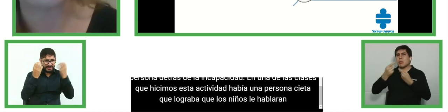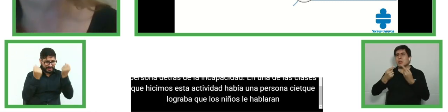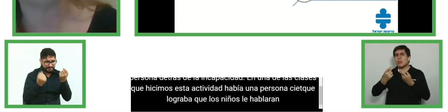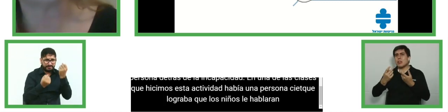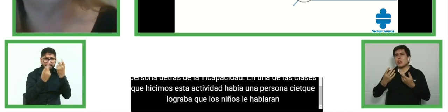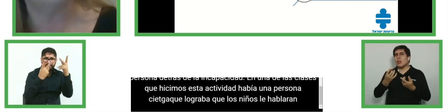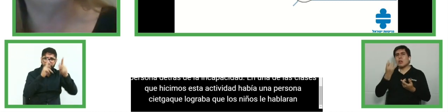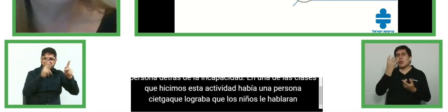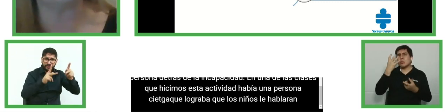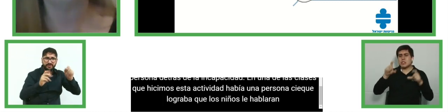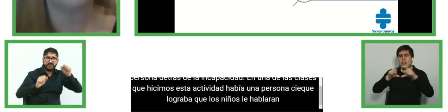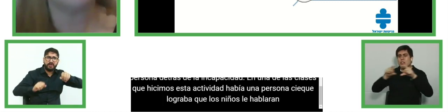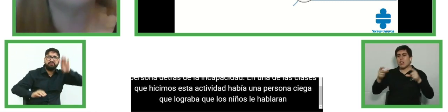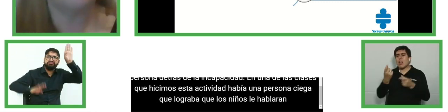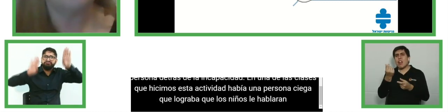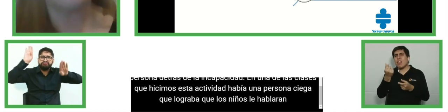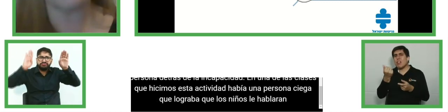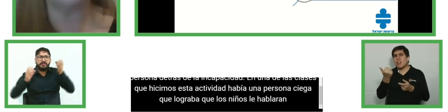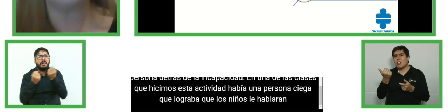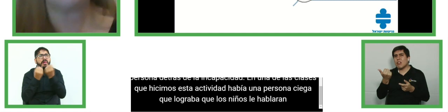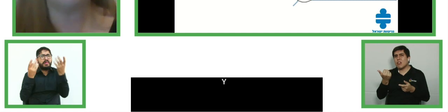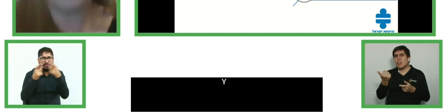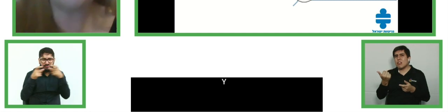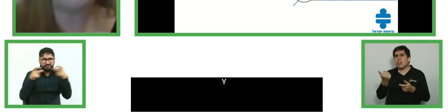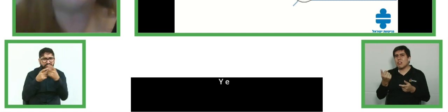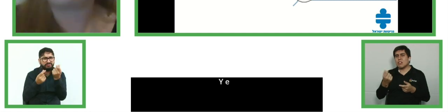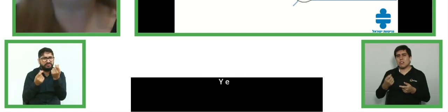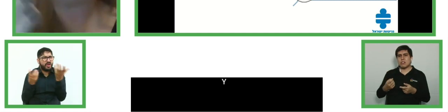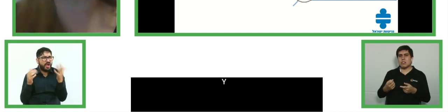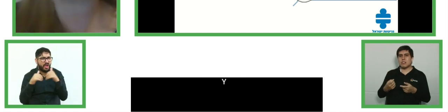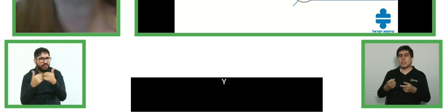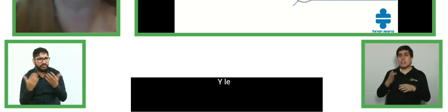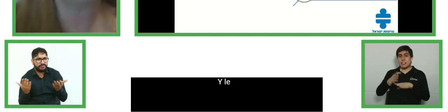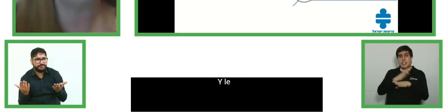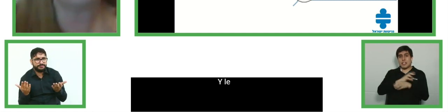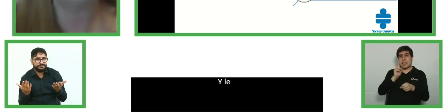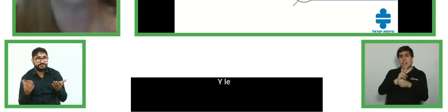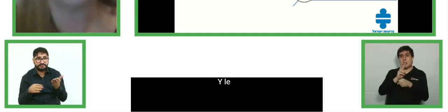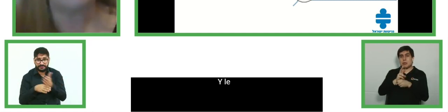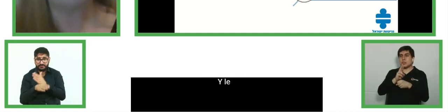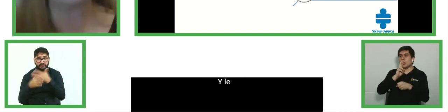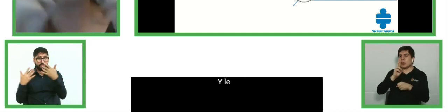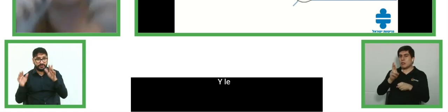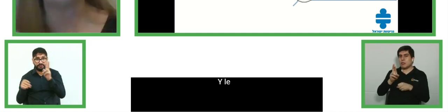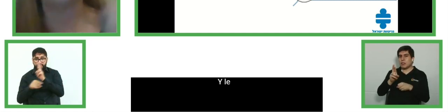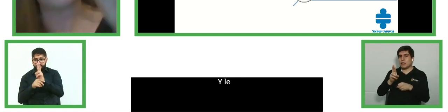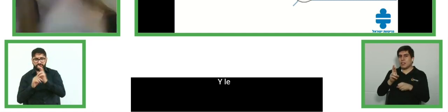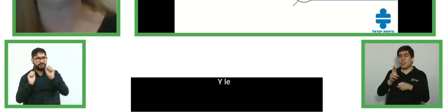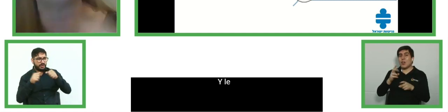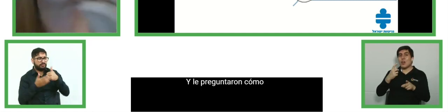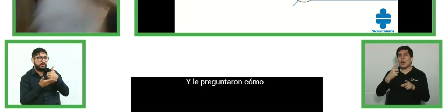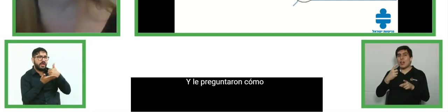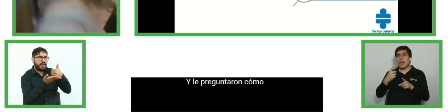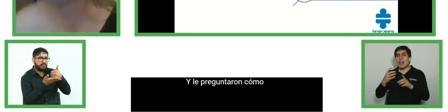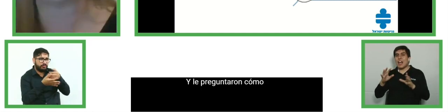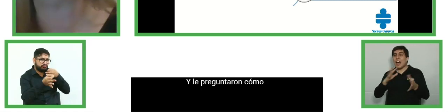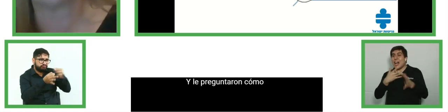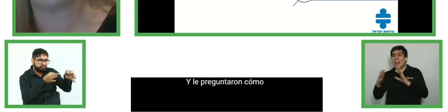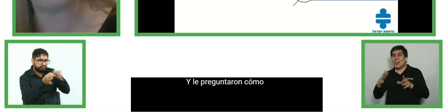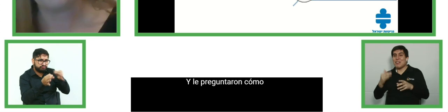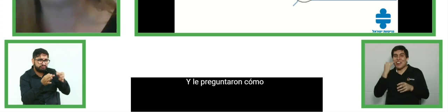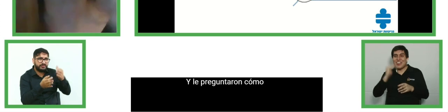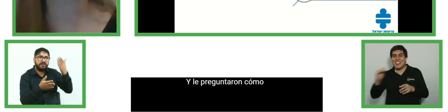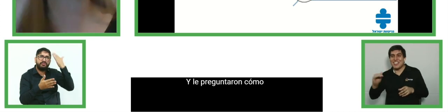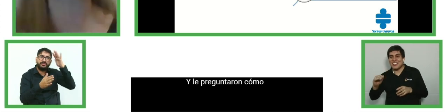what do you mean? He probably has talking money also. Because once you catch the kids in the right time, once you do it right, once you enable them